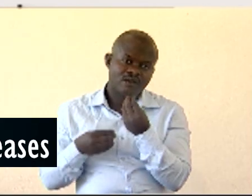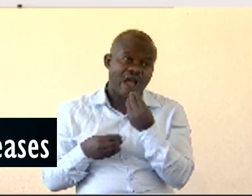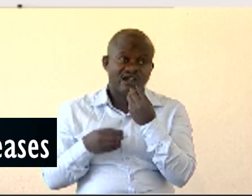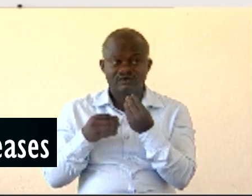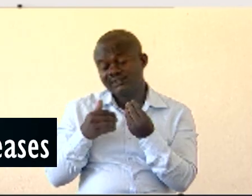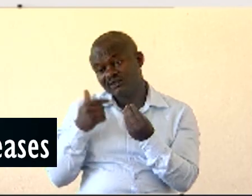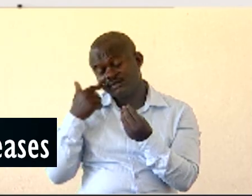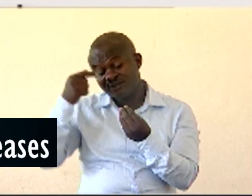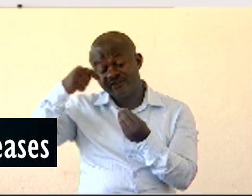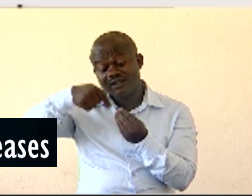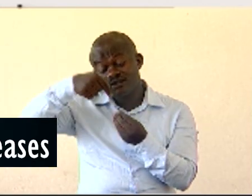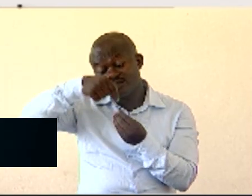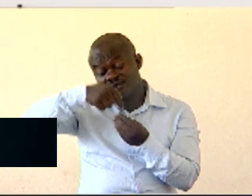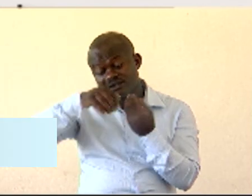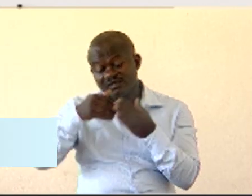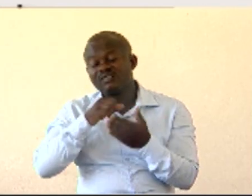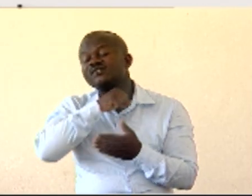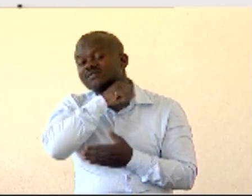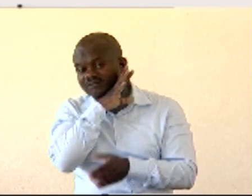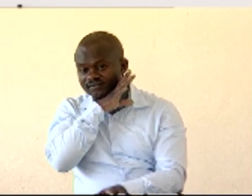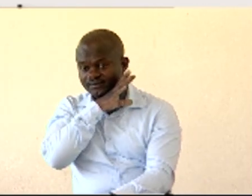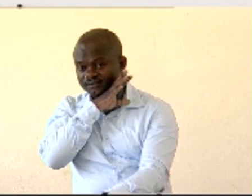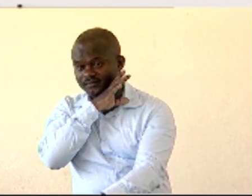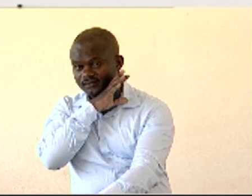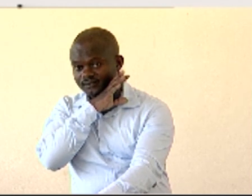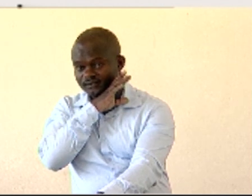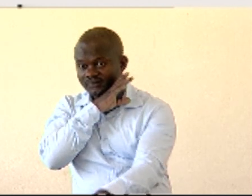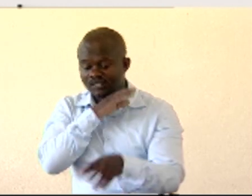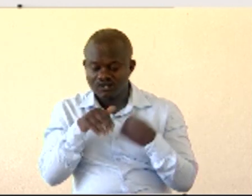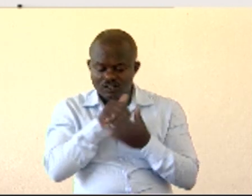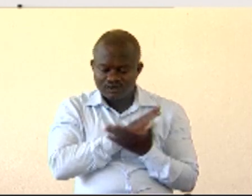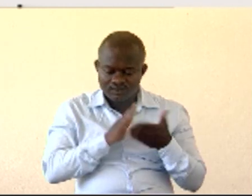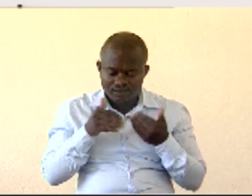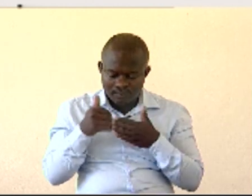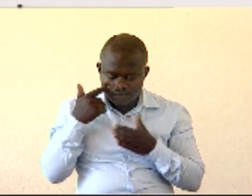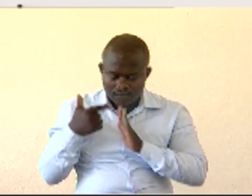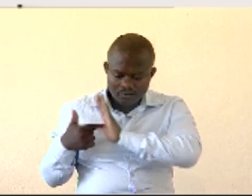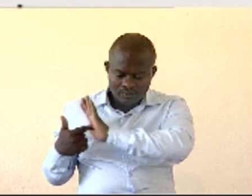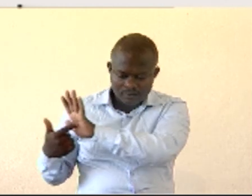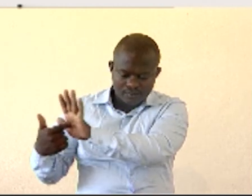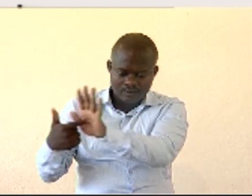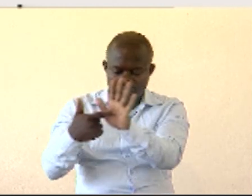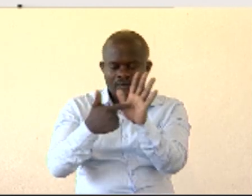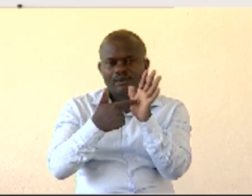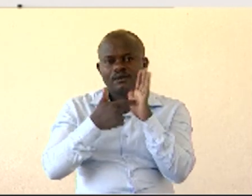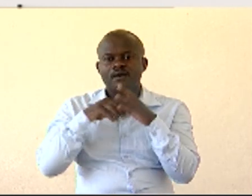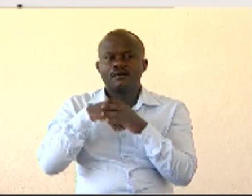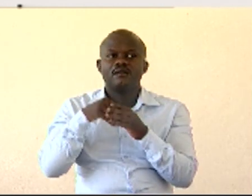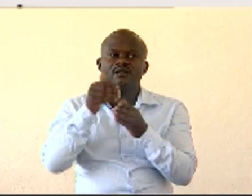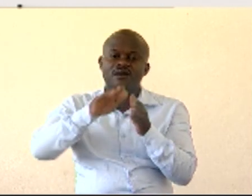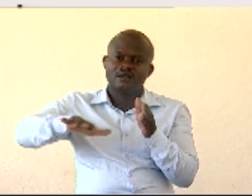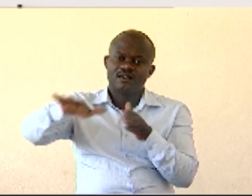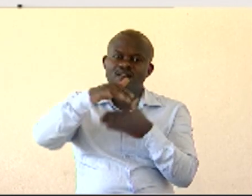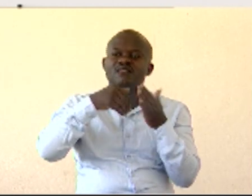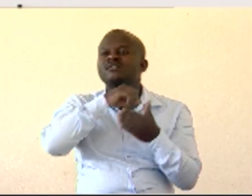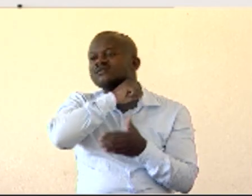eventually you find that that food has been contaminated. Some flies can come in a dirty places,